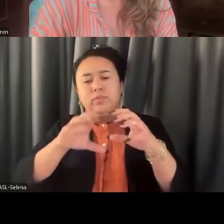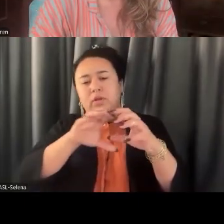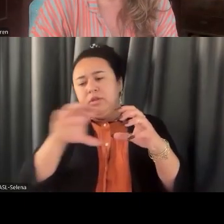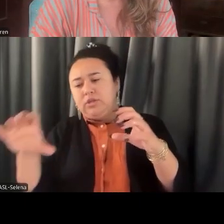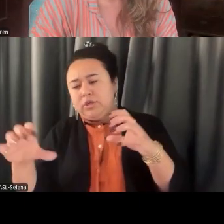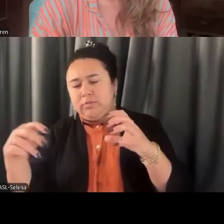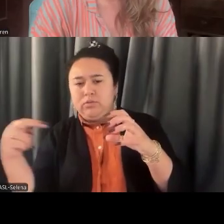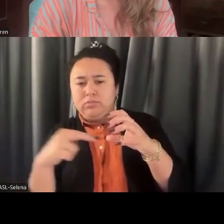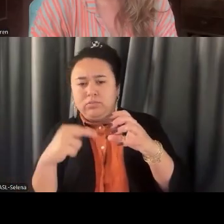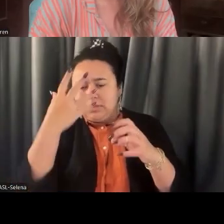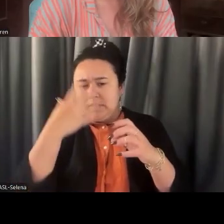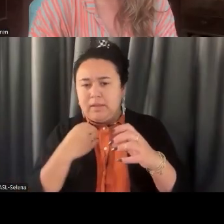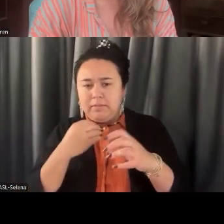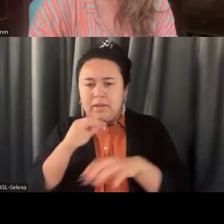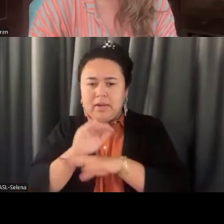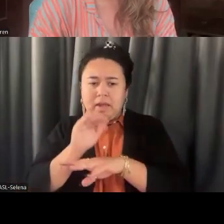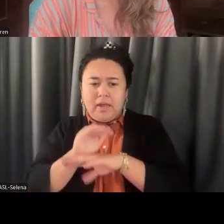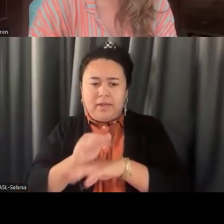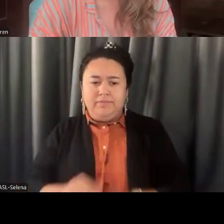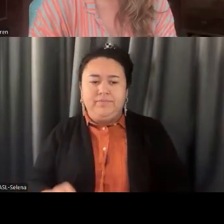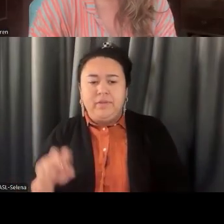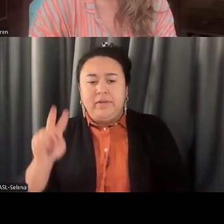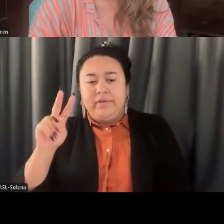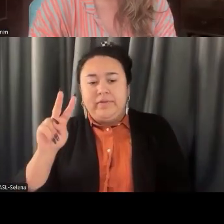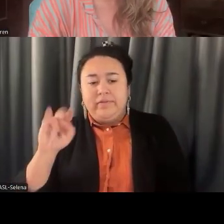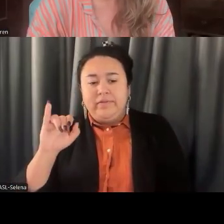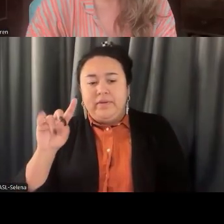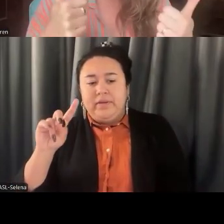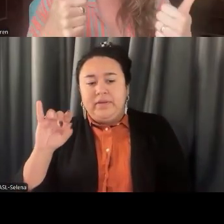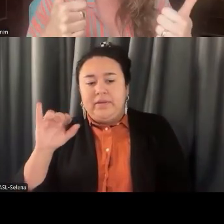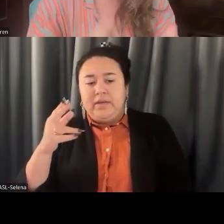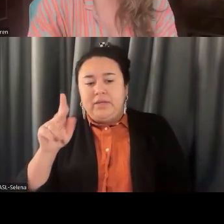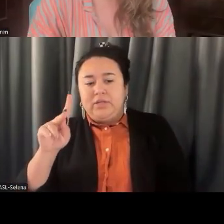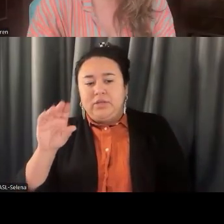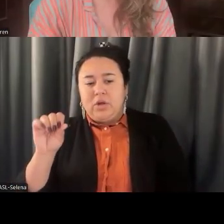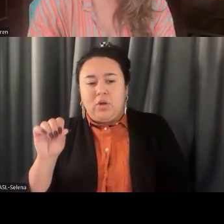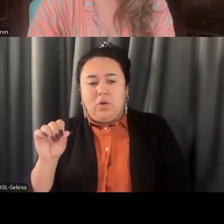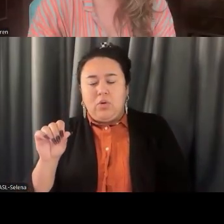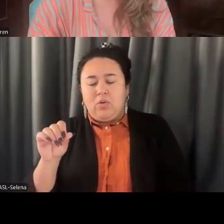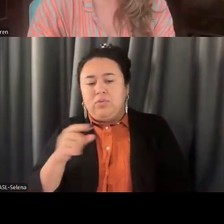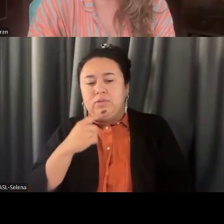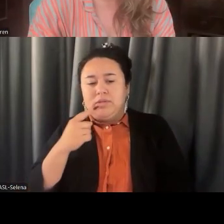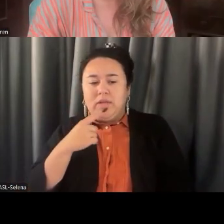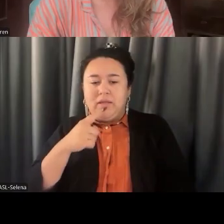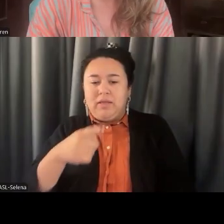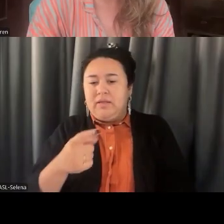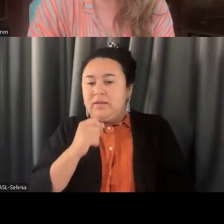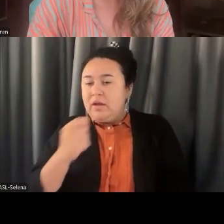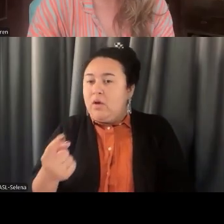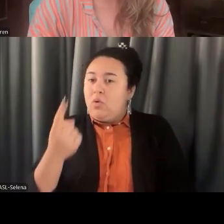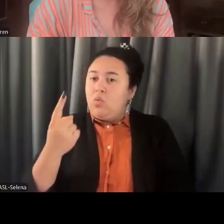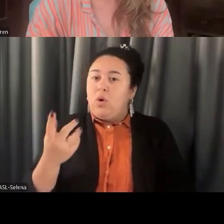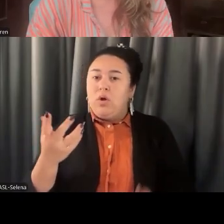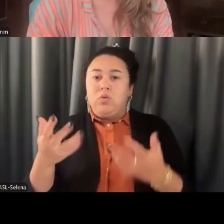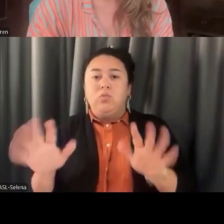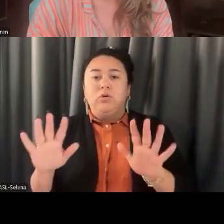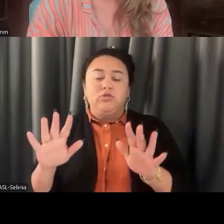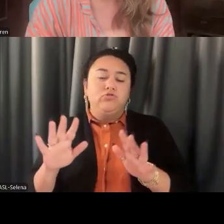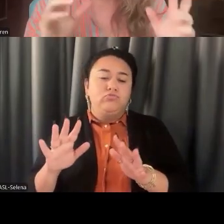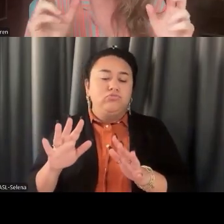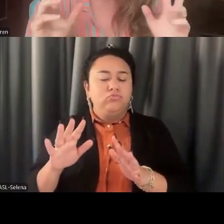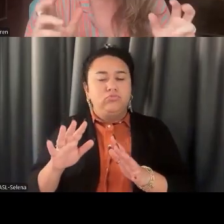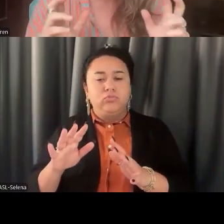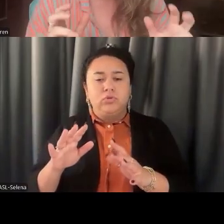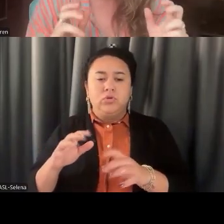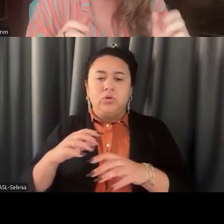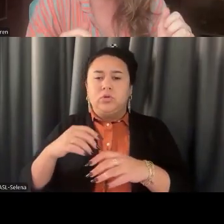But what Vodichko would say is that this is not meant to be this like, oh, one weird trick, that scales to manufacture